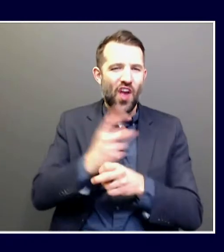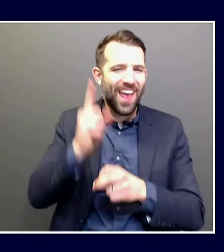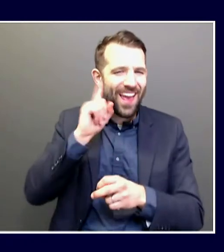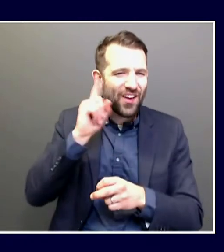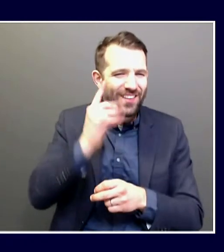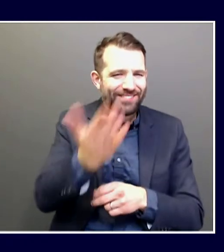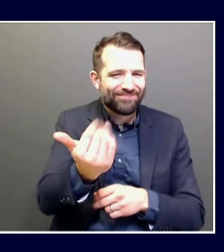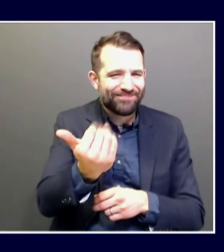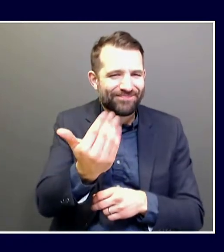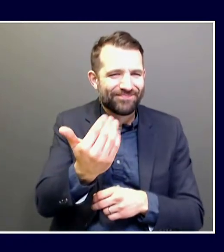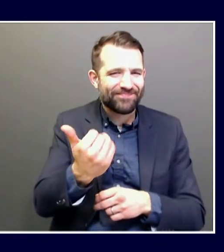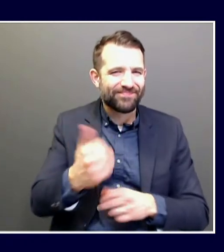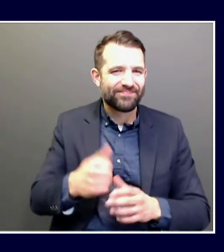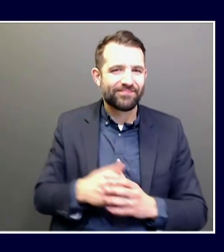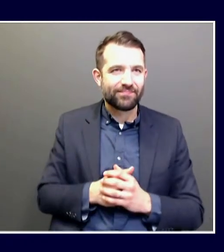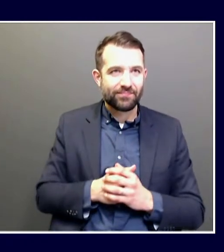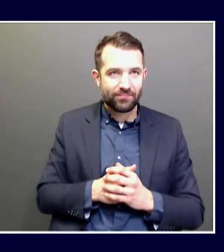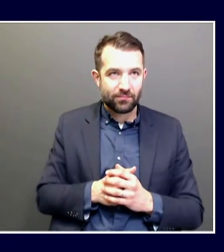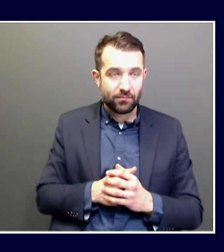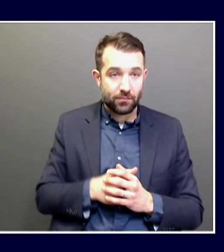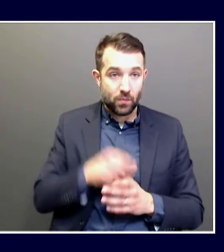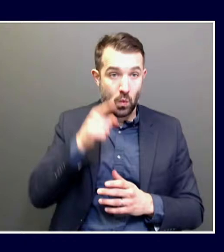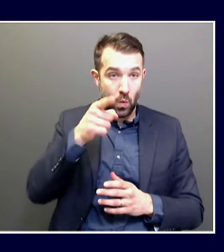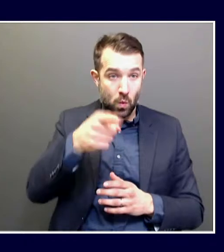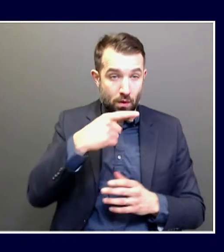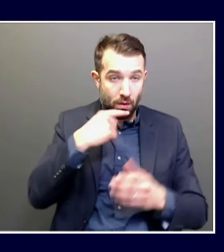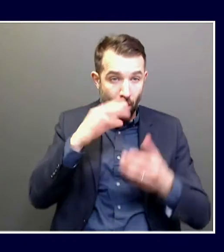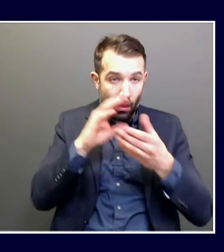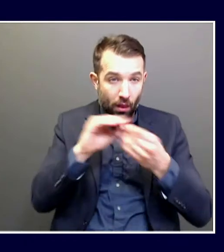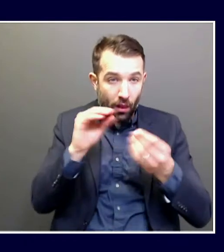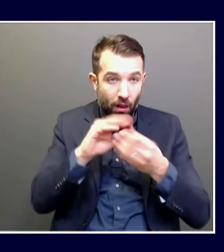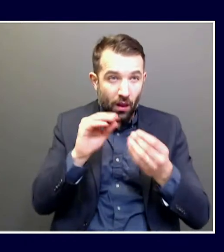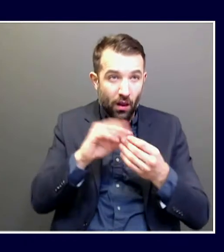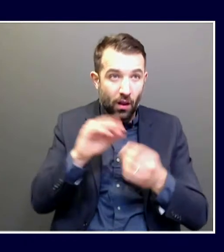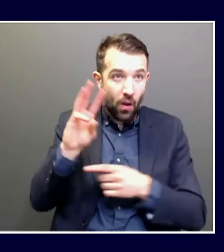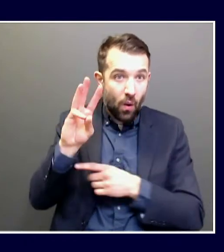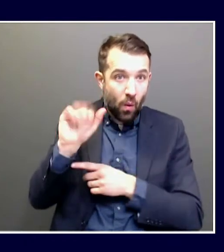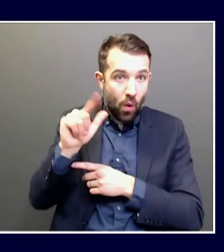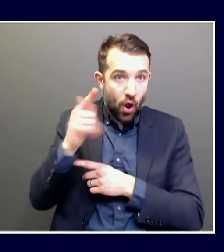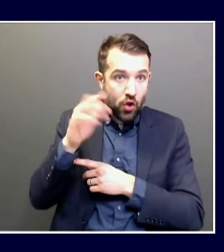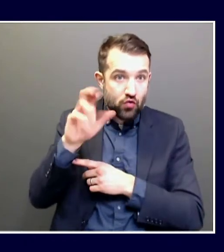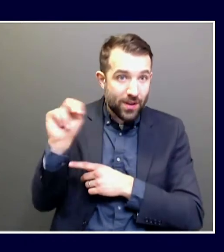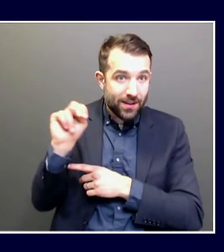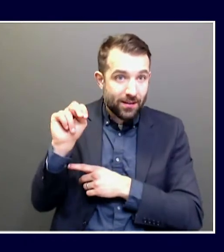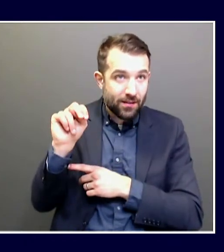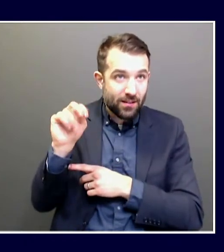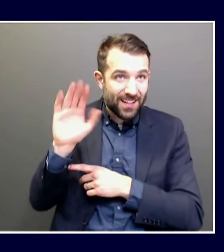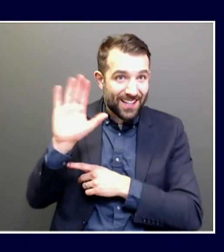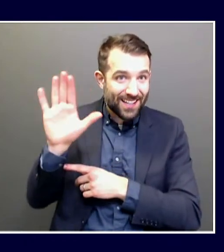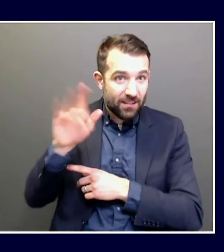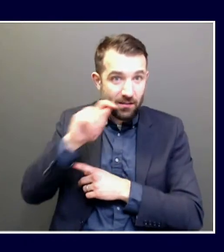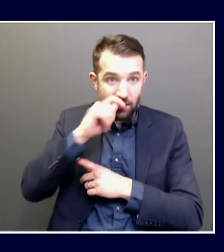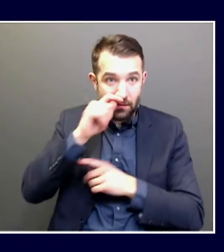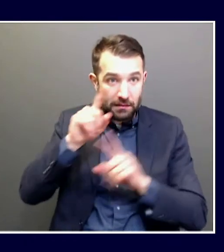you indicate that those were from samples that Walgreens took 21 days ago?